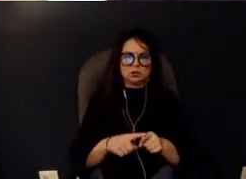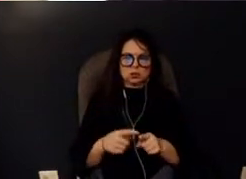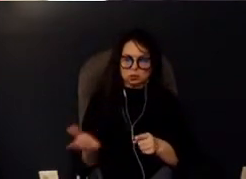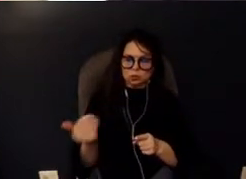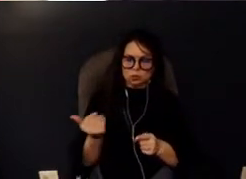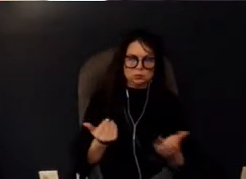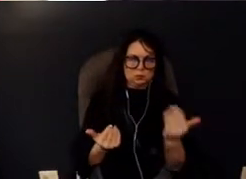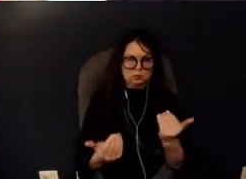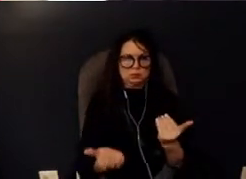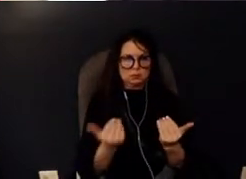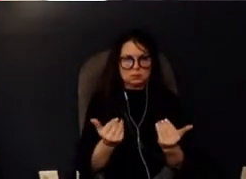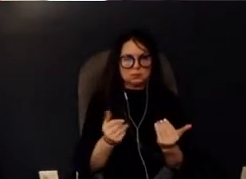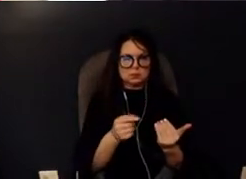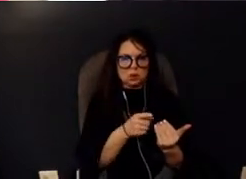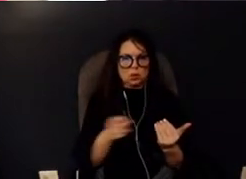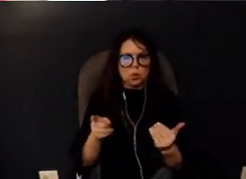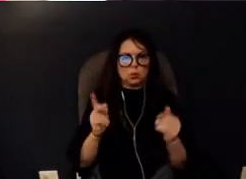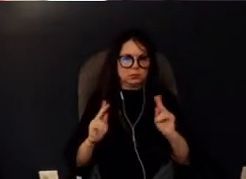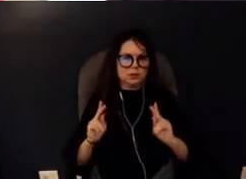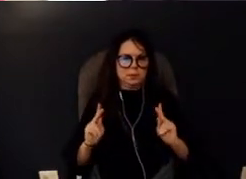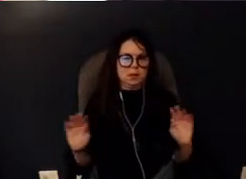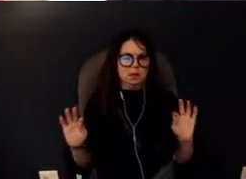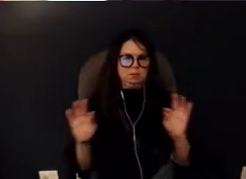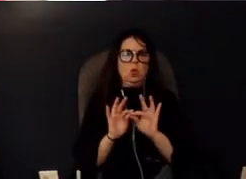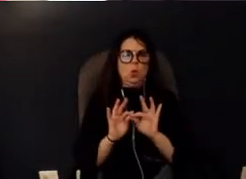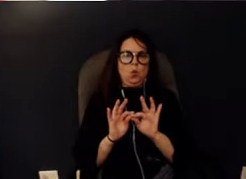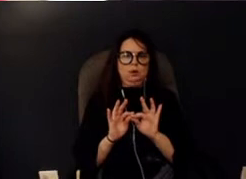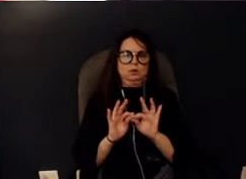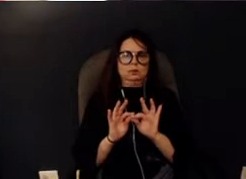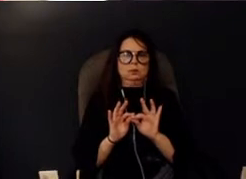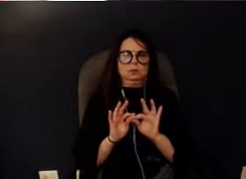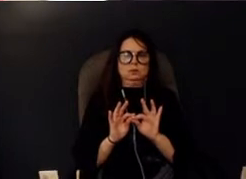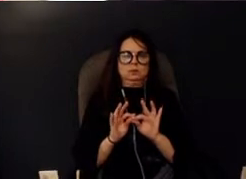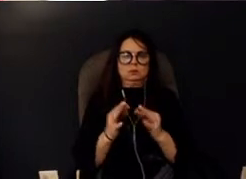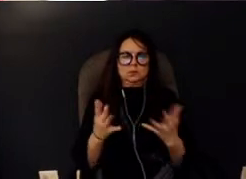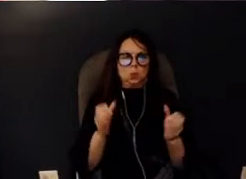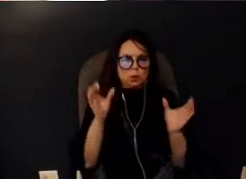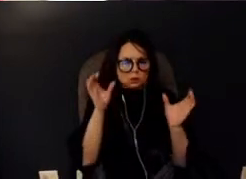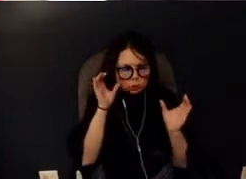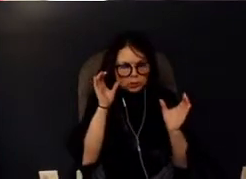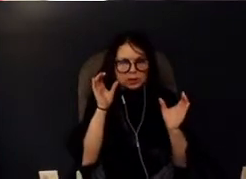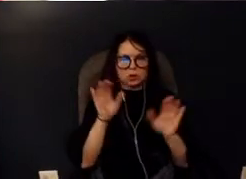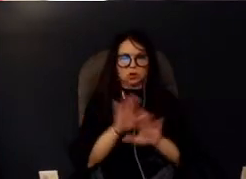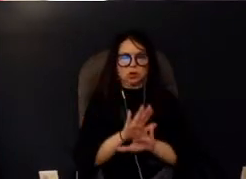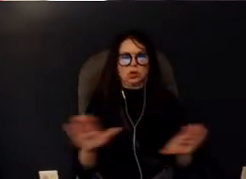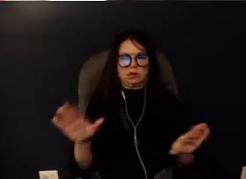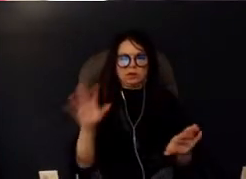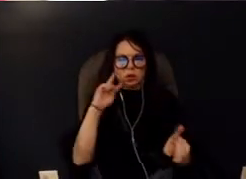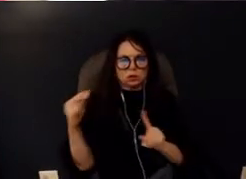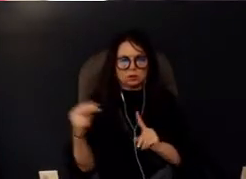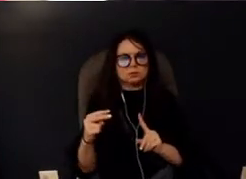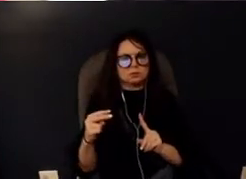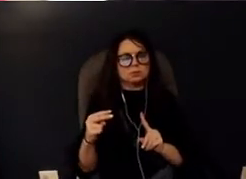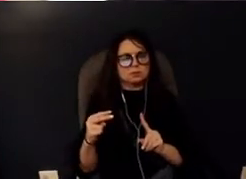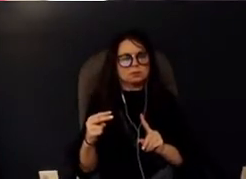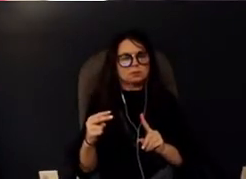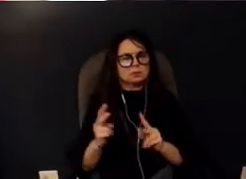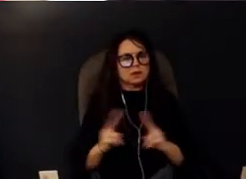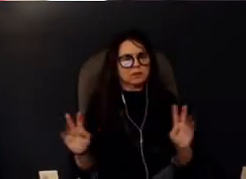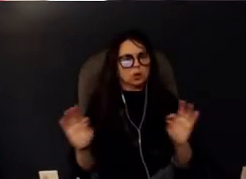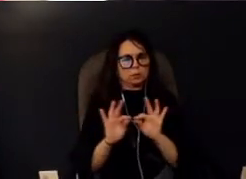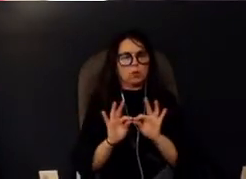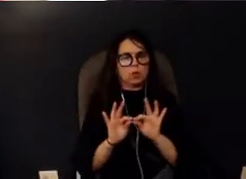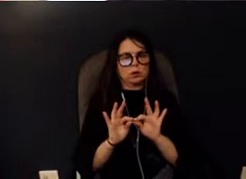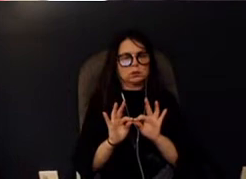you know, get their voices heard. It's very important. And when I talk about that, I'm talking about the